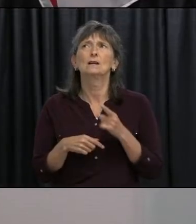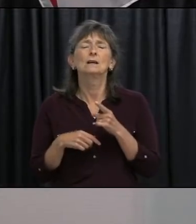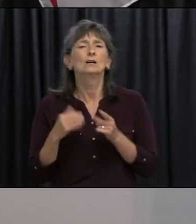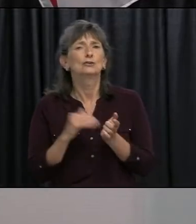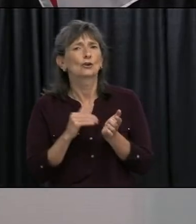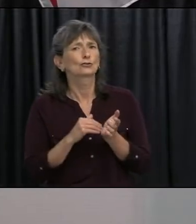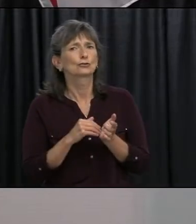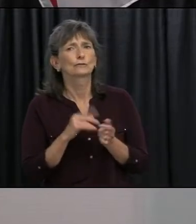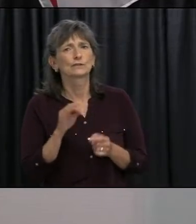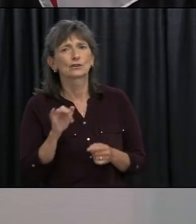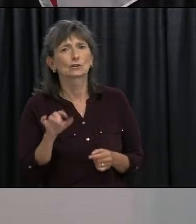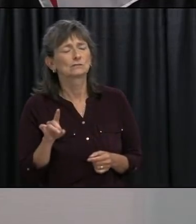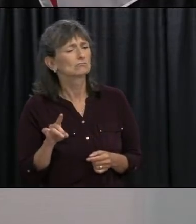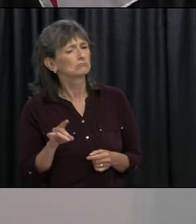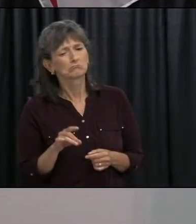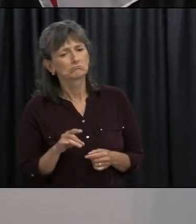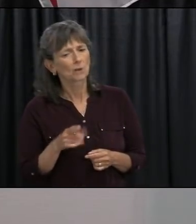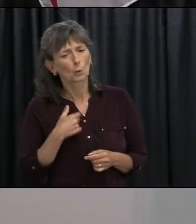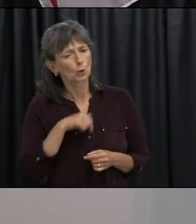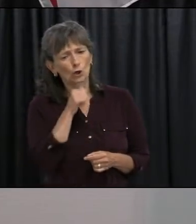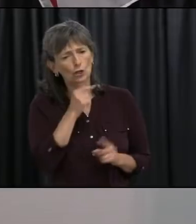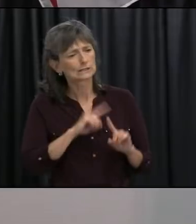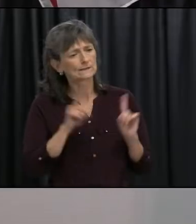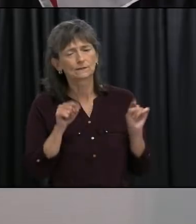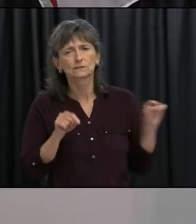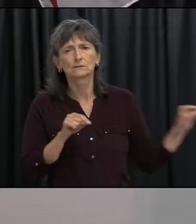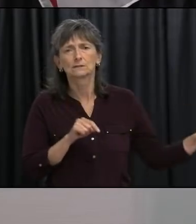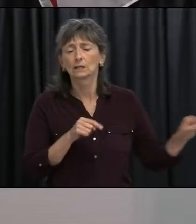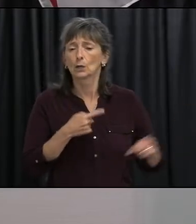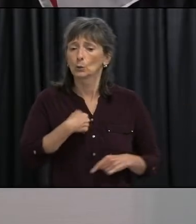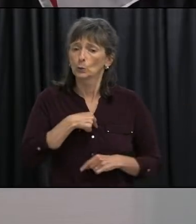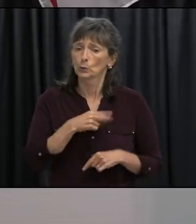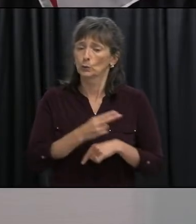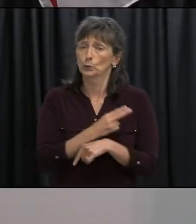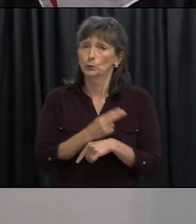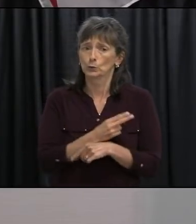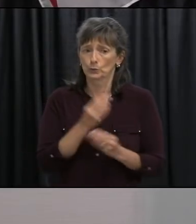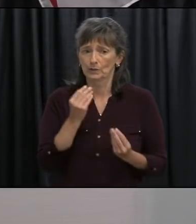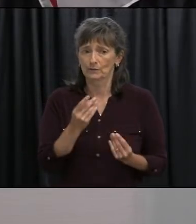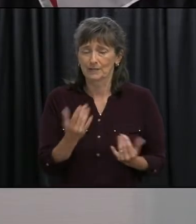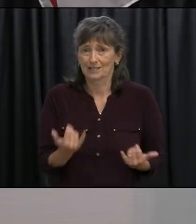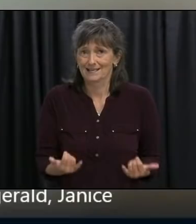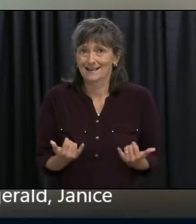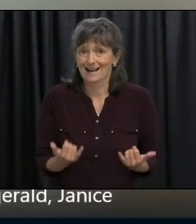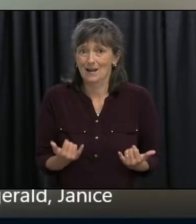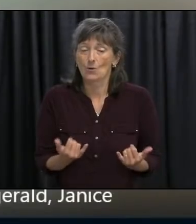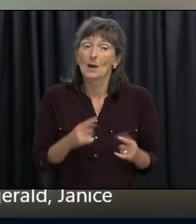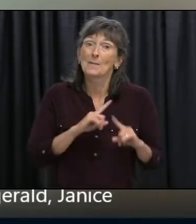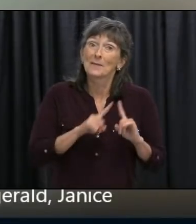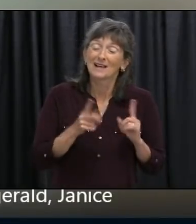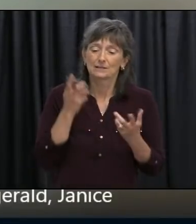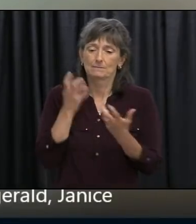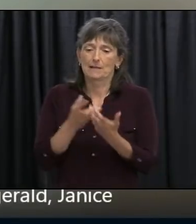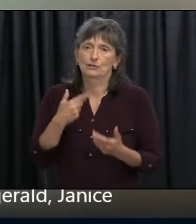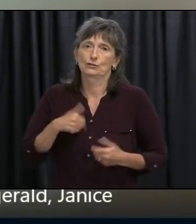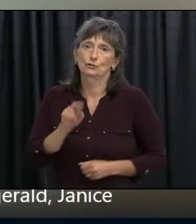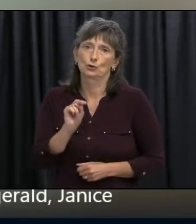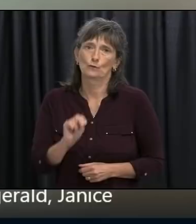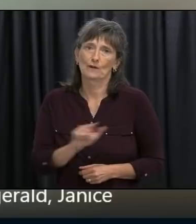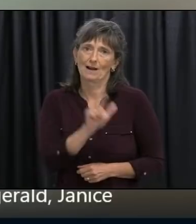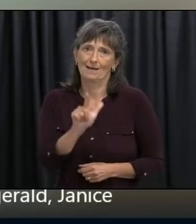we're using, as I said earlier today, we're using the information and we're applying it to our local context.